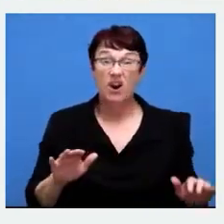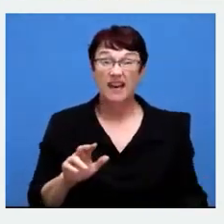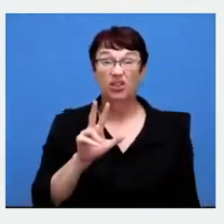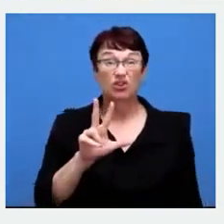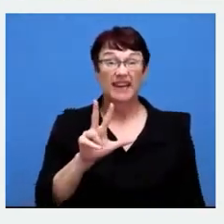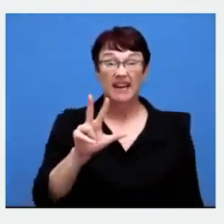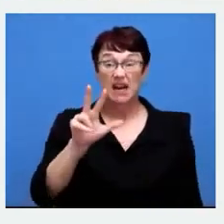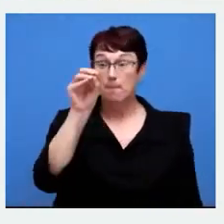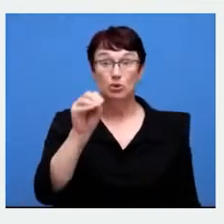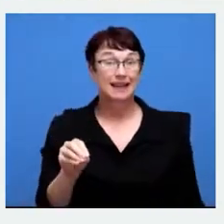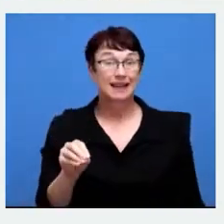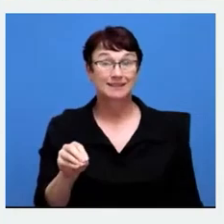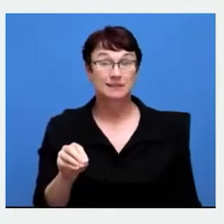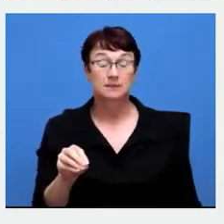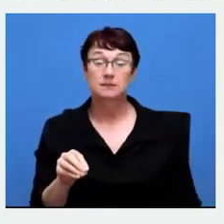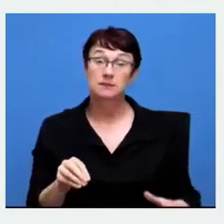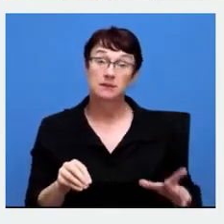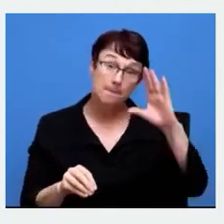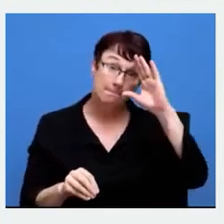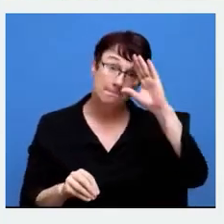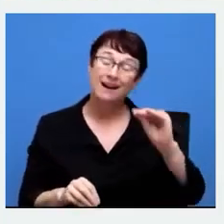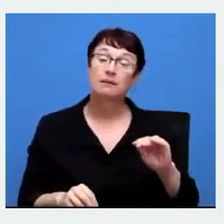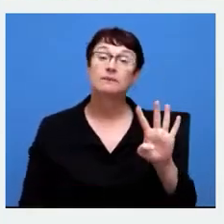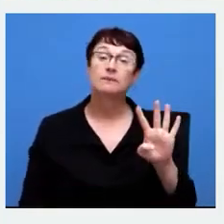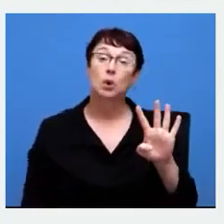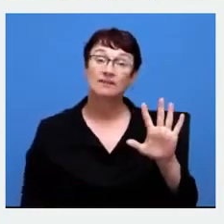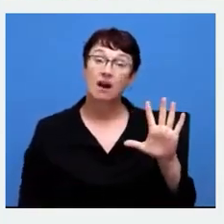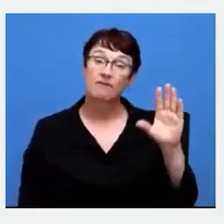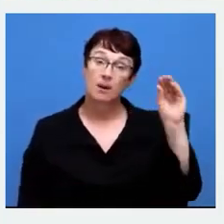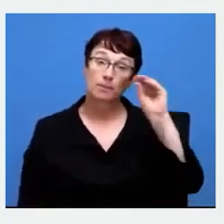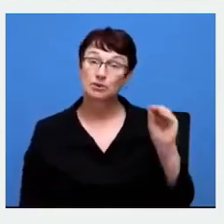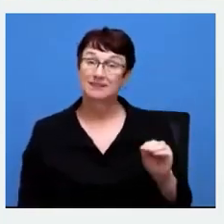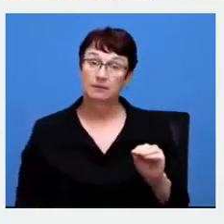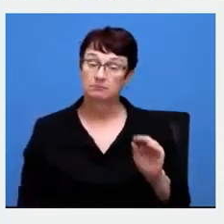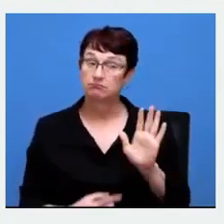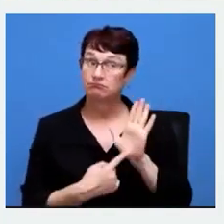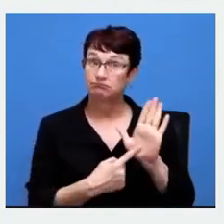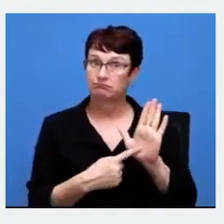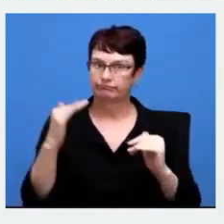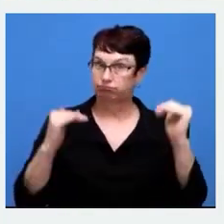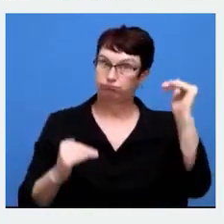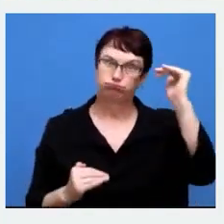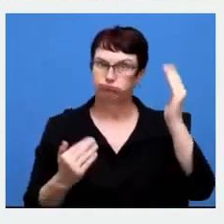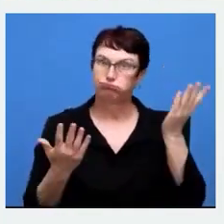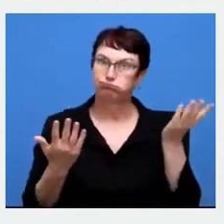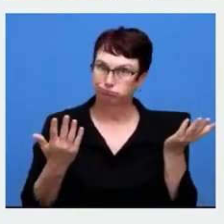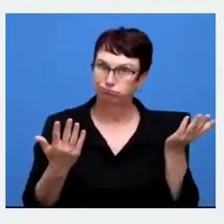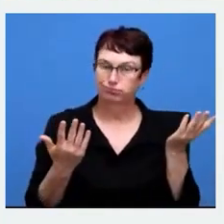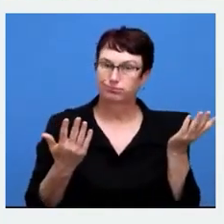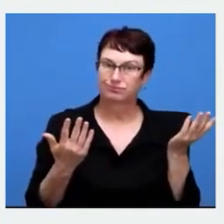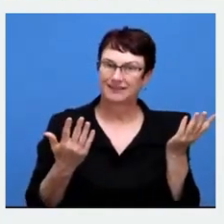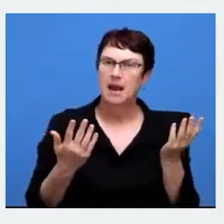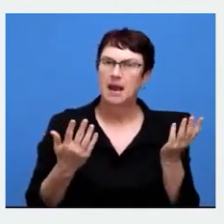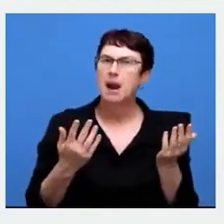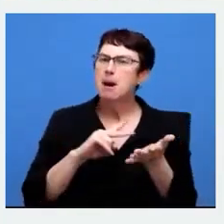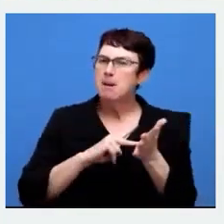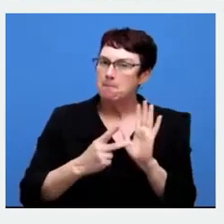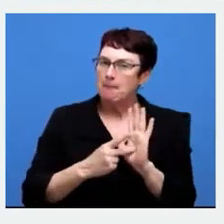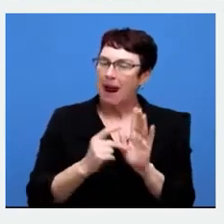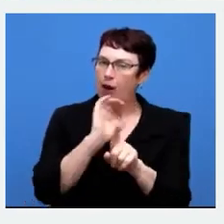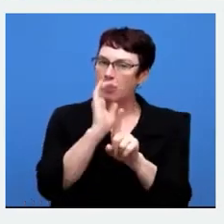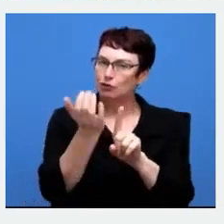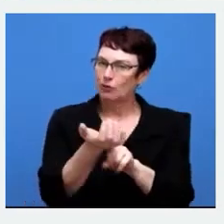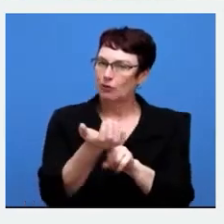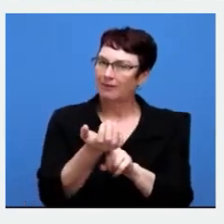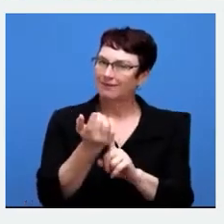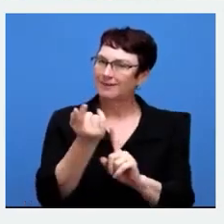45% dedicated to men, reflecting evidently a broader cultural disparity. And just so you know, in Milan, the